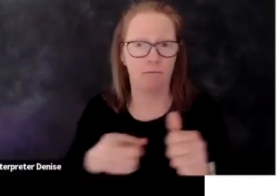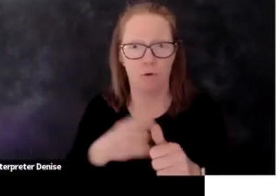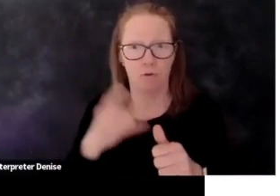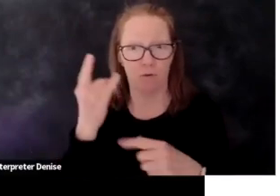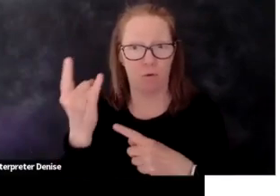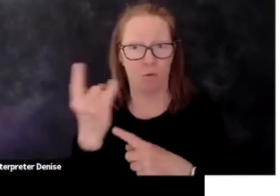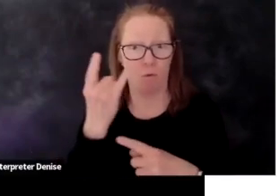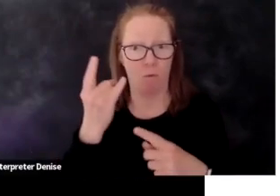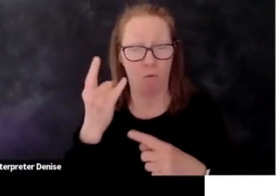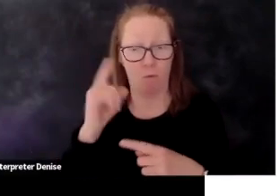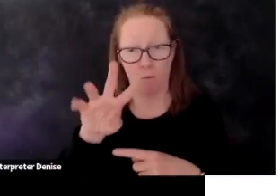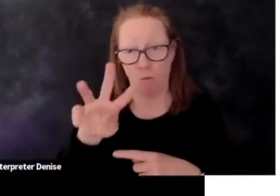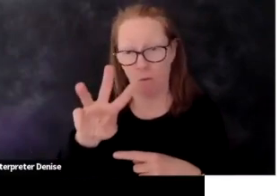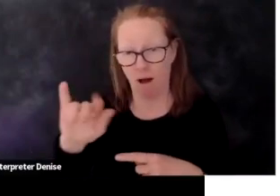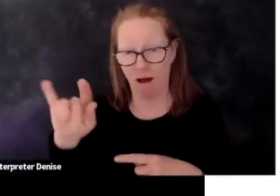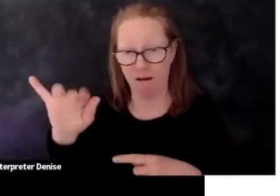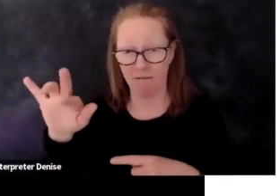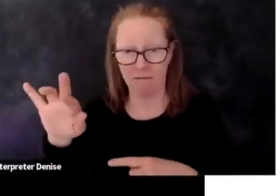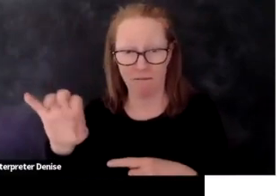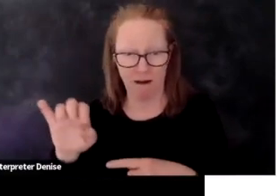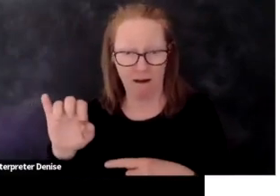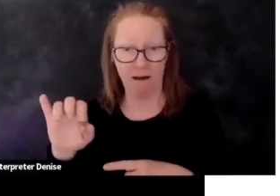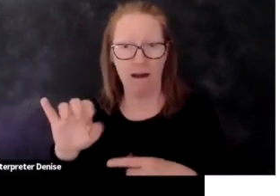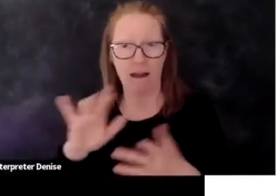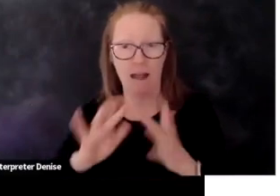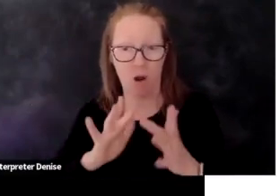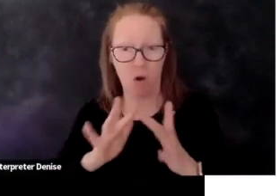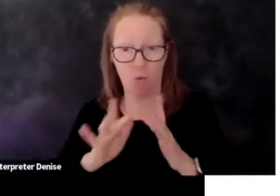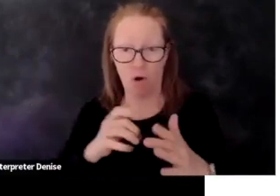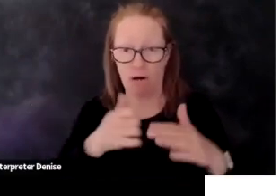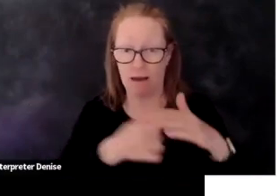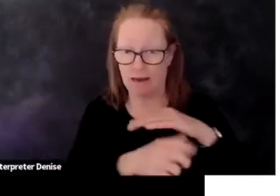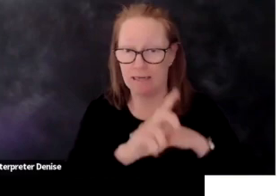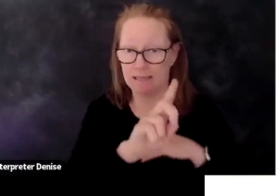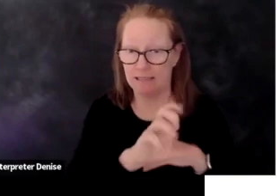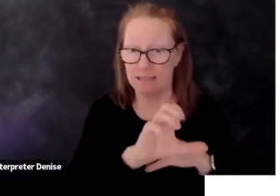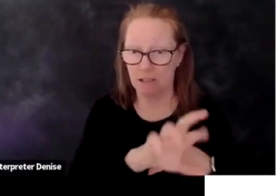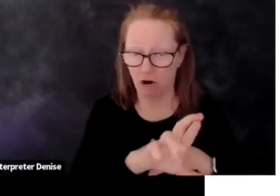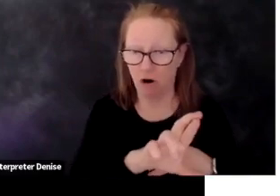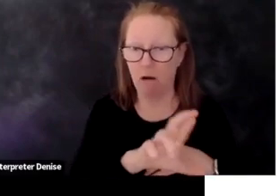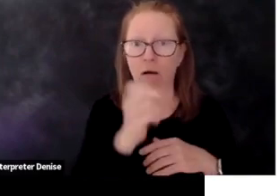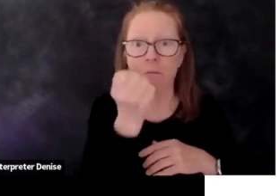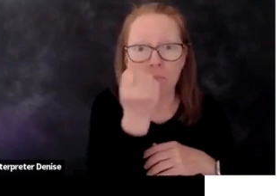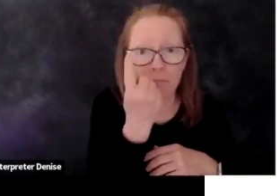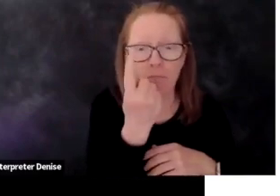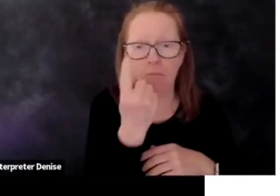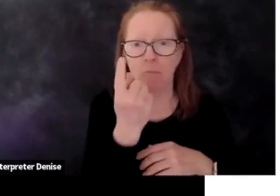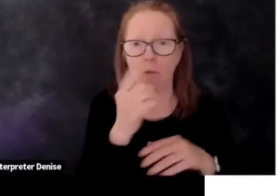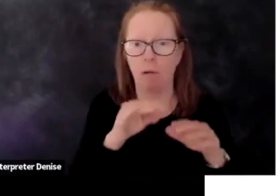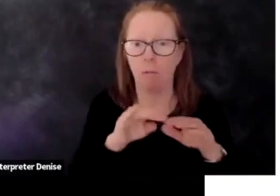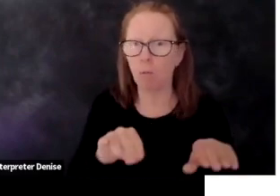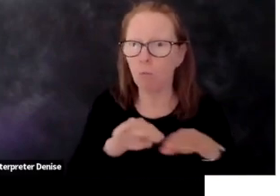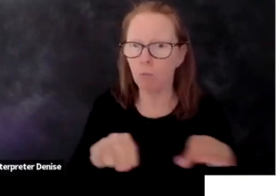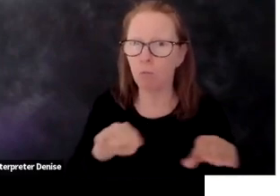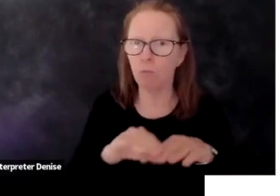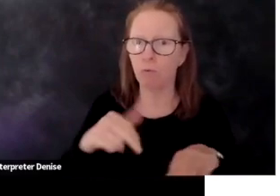the network expands outside. So the Wi-Fi network will expand both on the pool deck and in that entrance